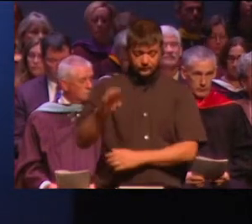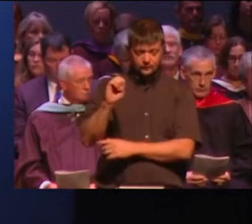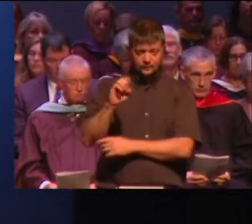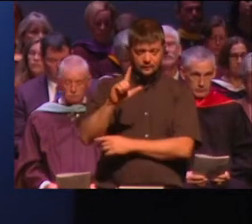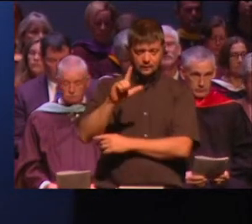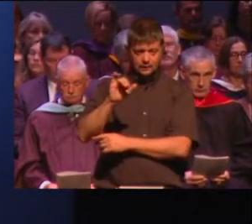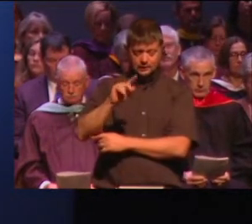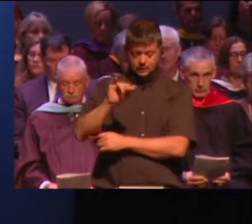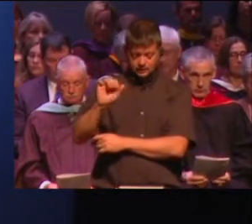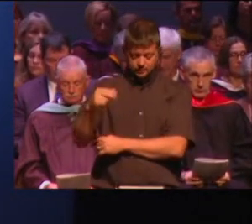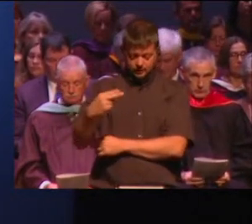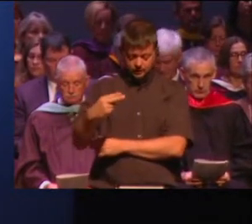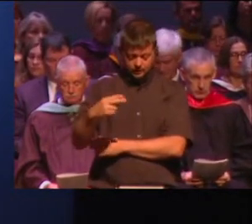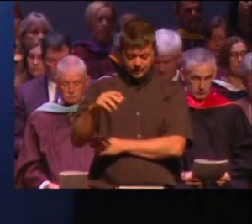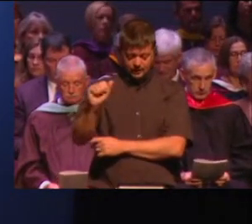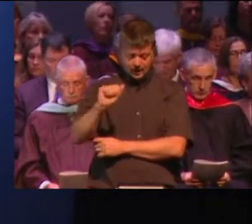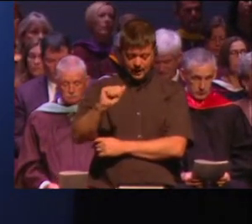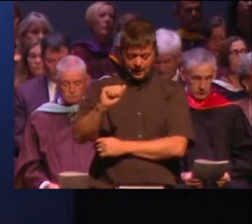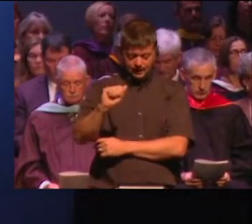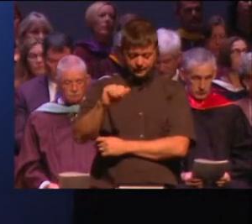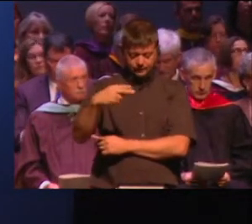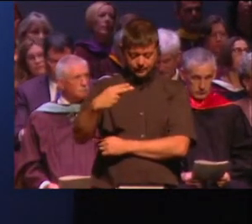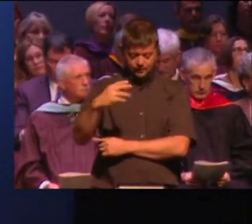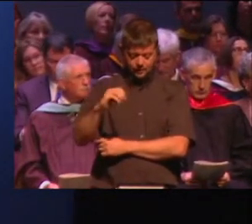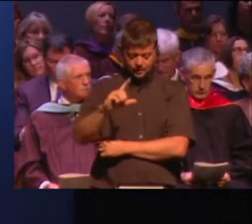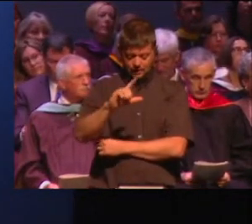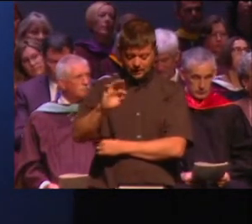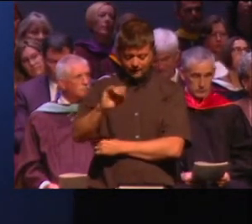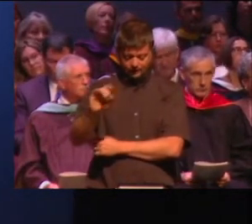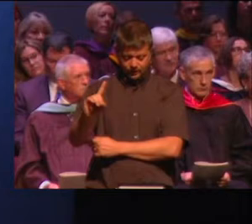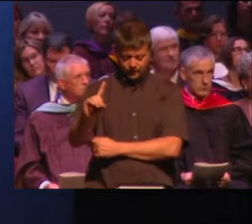Elizabeth A. Hollifield.